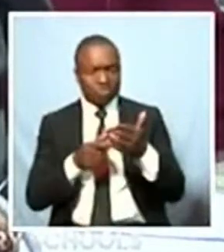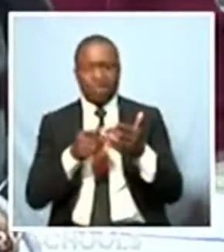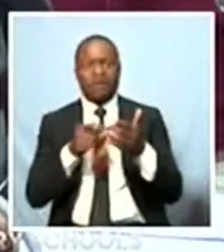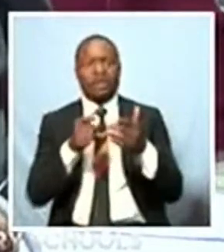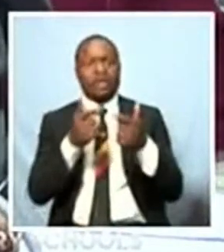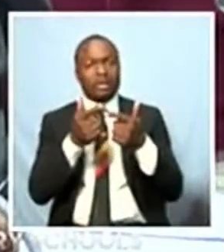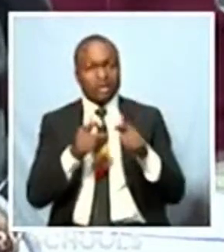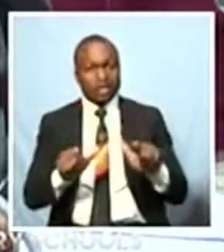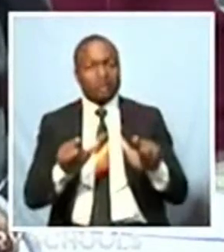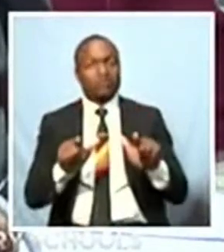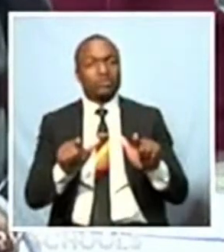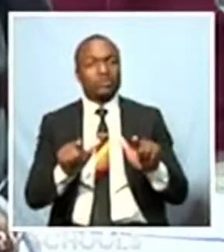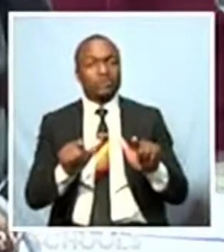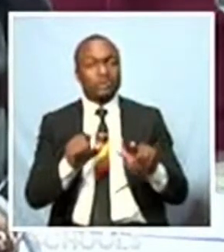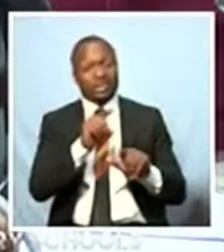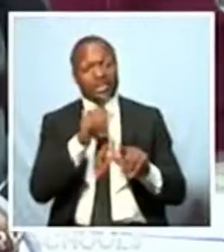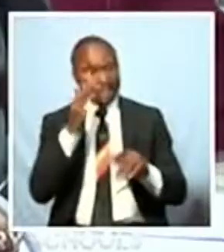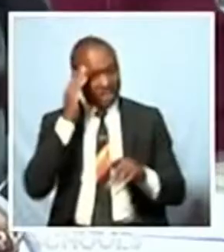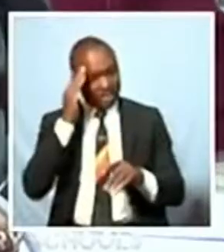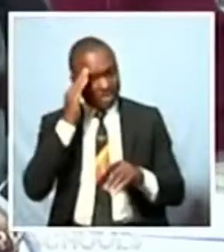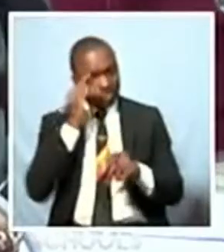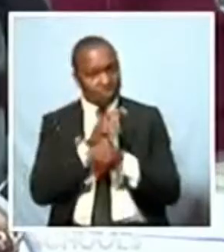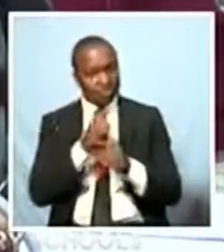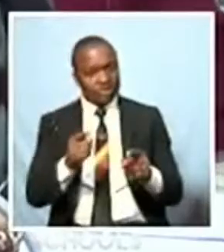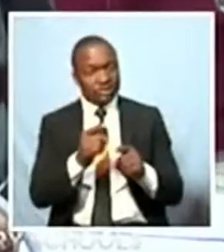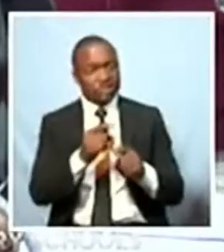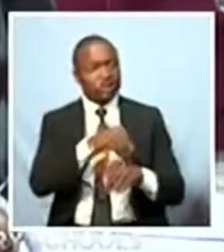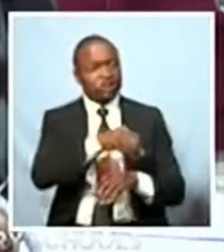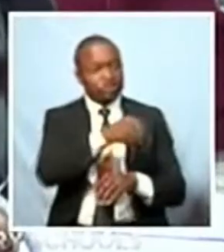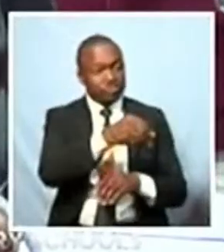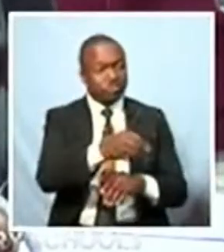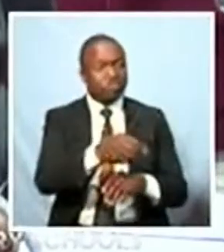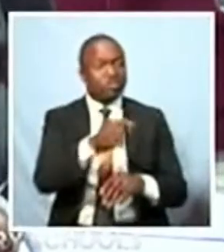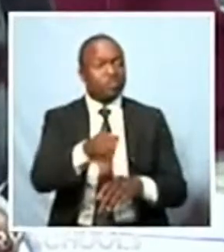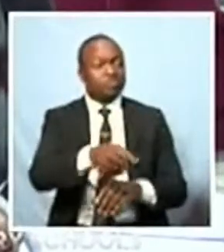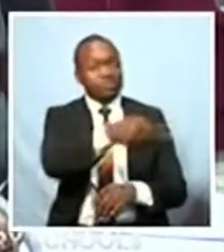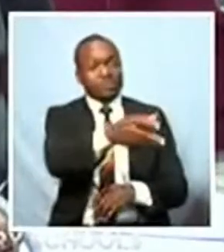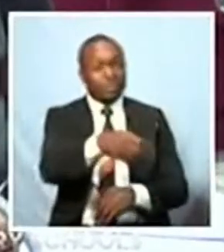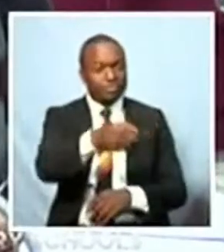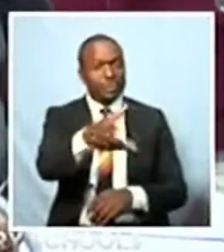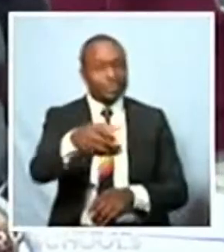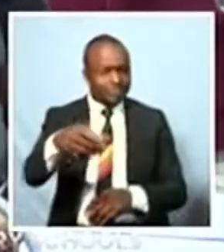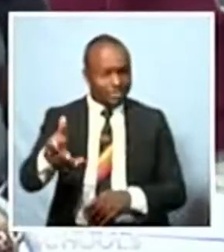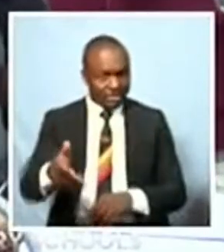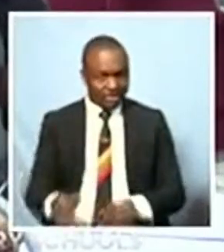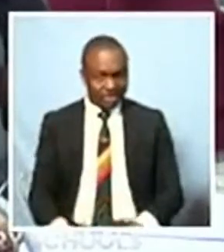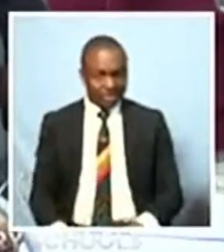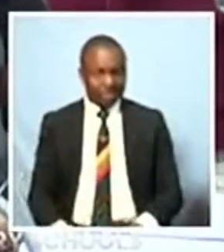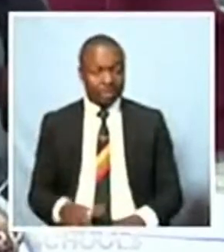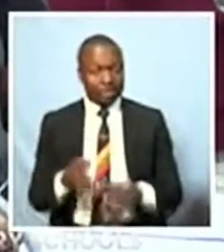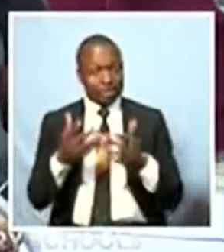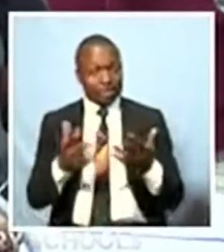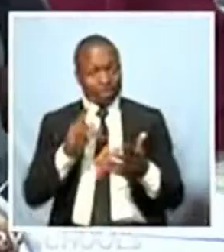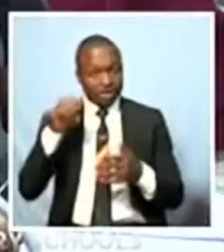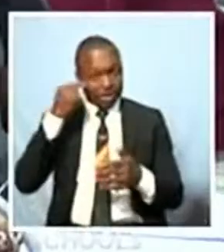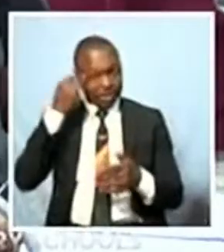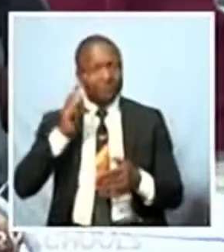just spread them anyway? Could this be the reason? Or perhaps are you suggesting that the government should relook